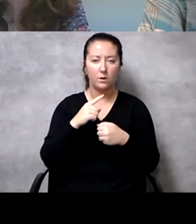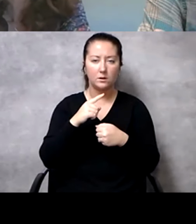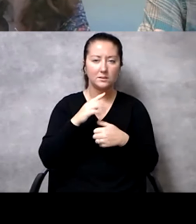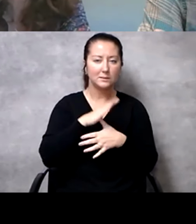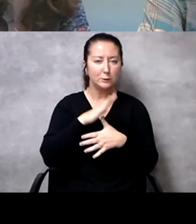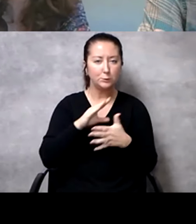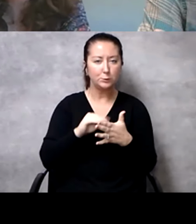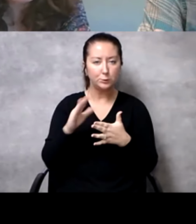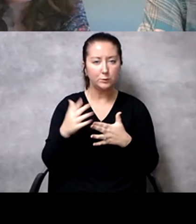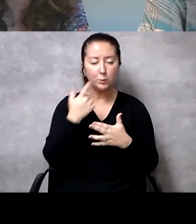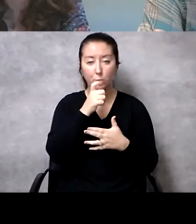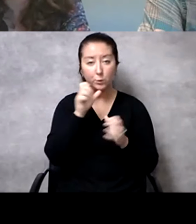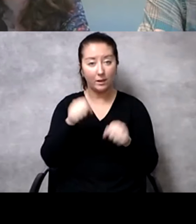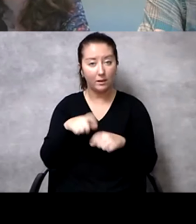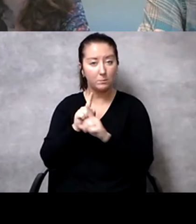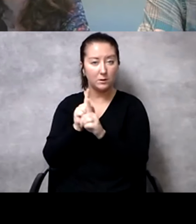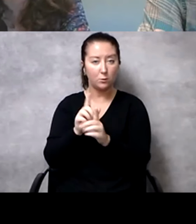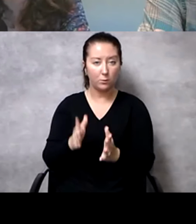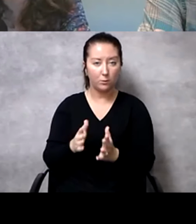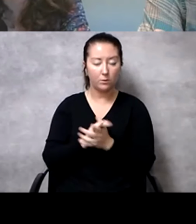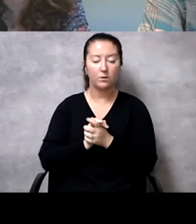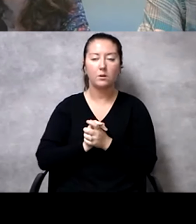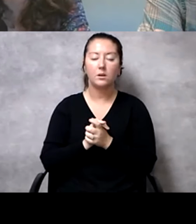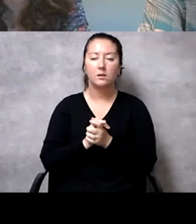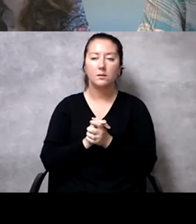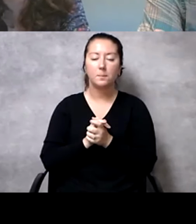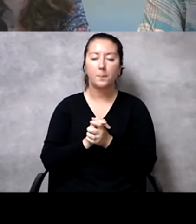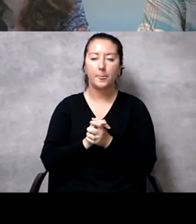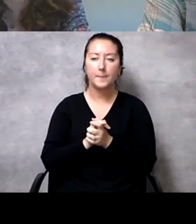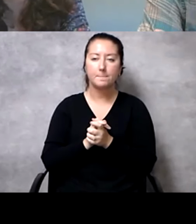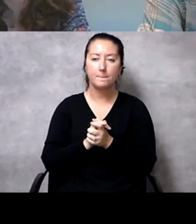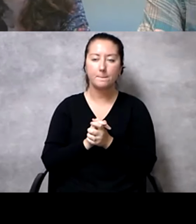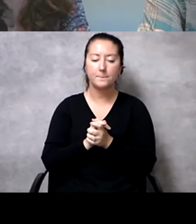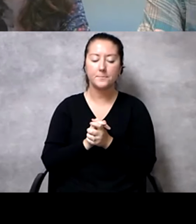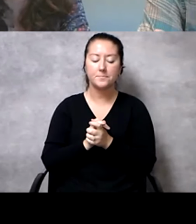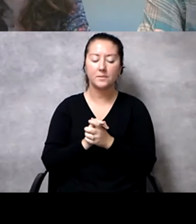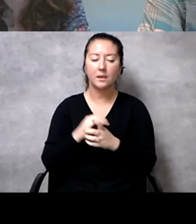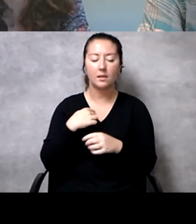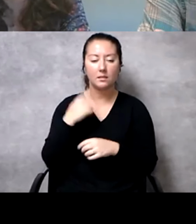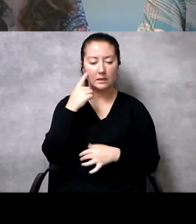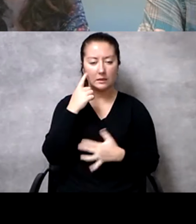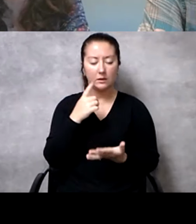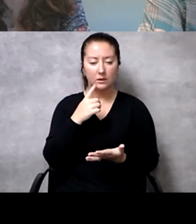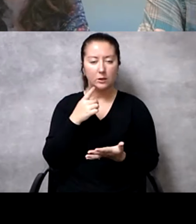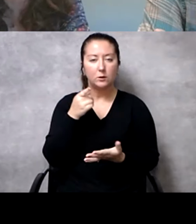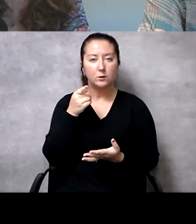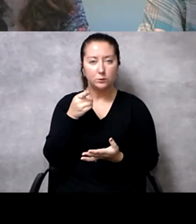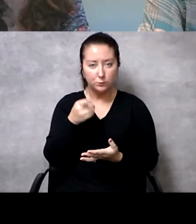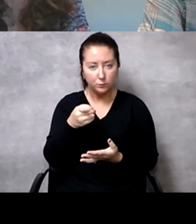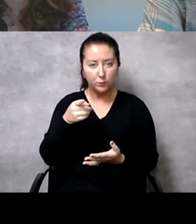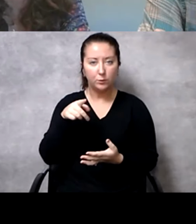in a position of mentoring. I think that, that first of all, you as the